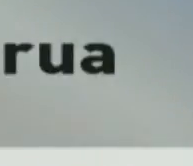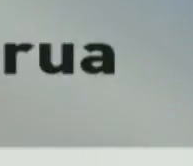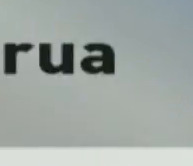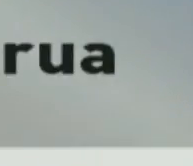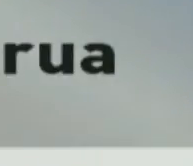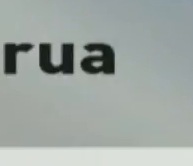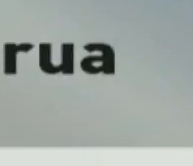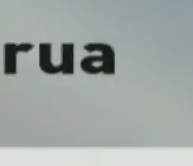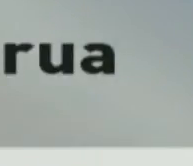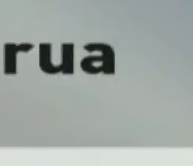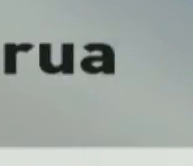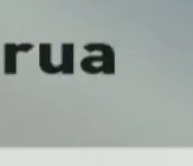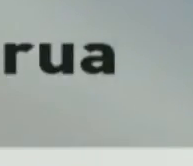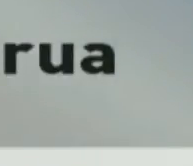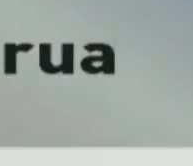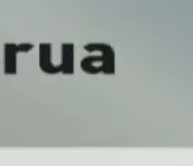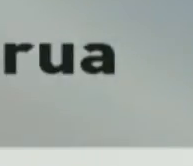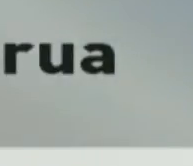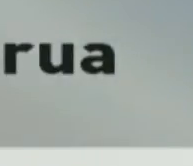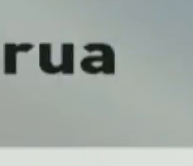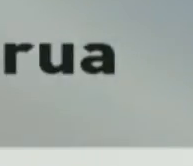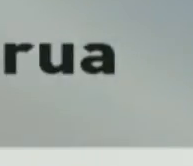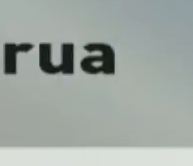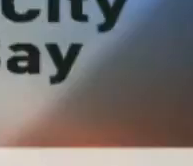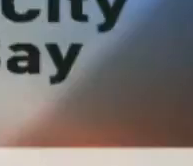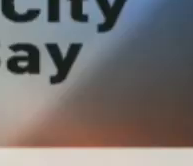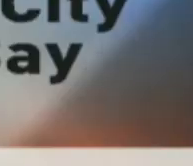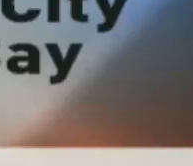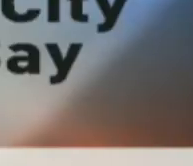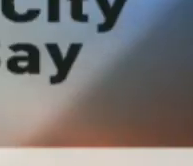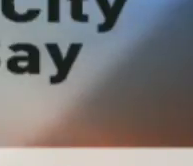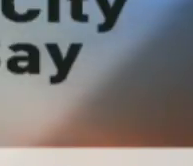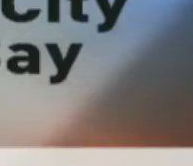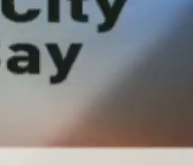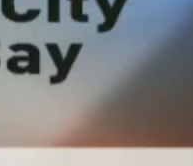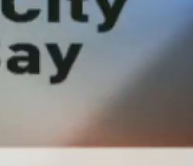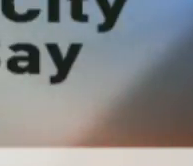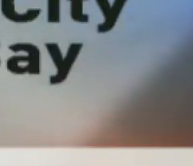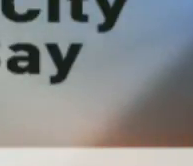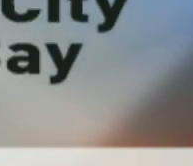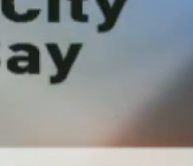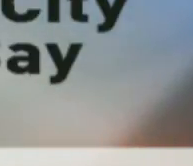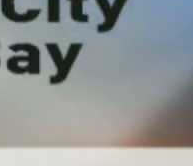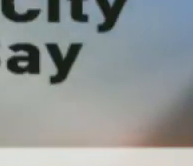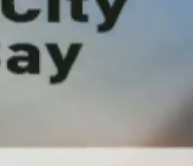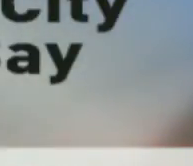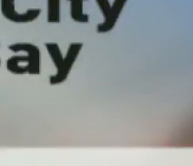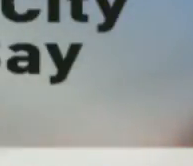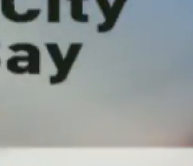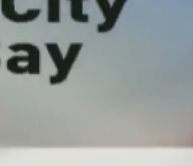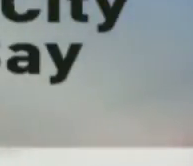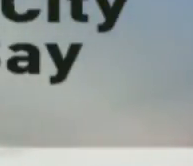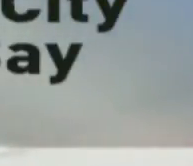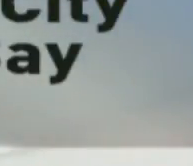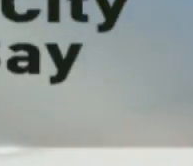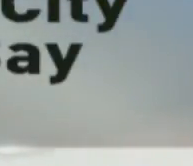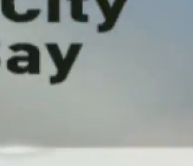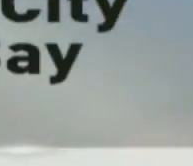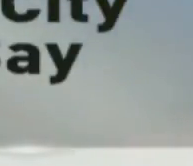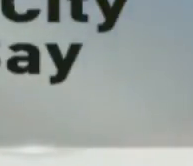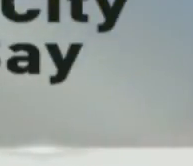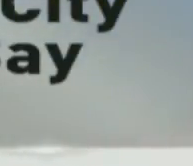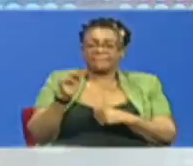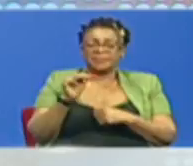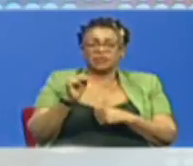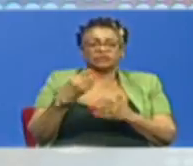Kajiado, Kisii, Homa Bay, and Nairobi County, which will gain about 123 million shillings.